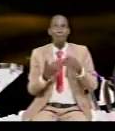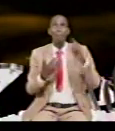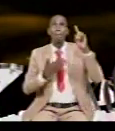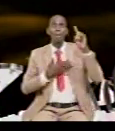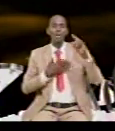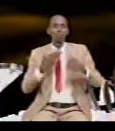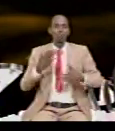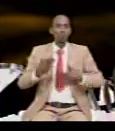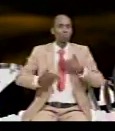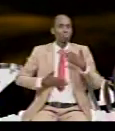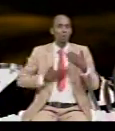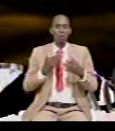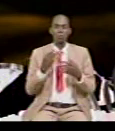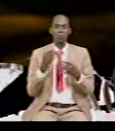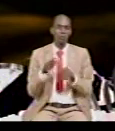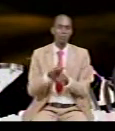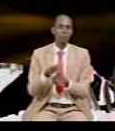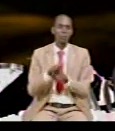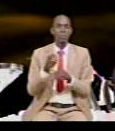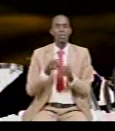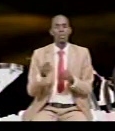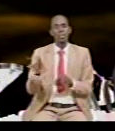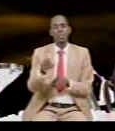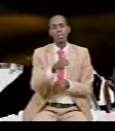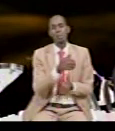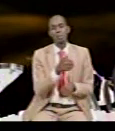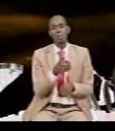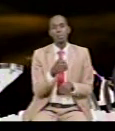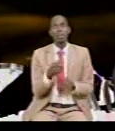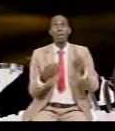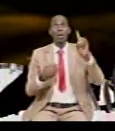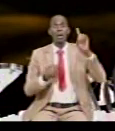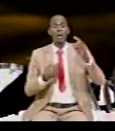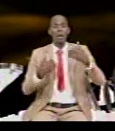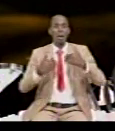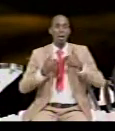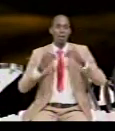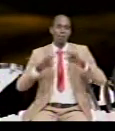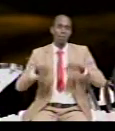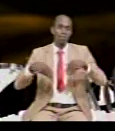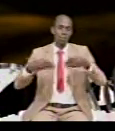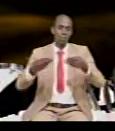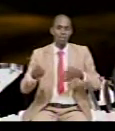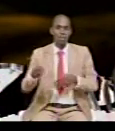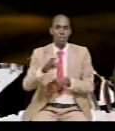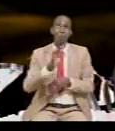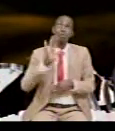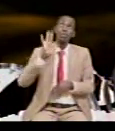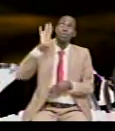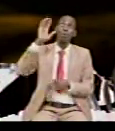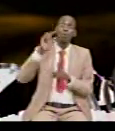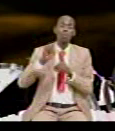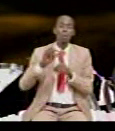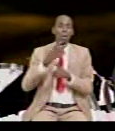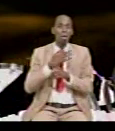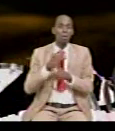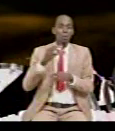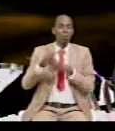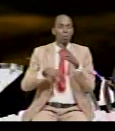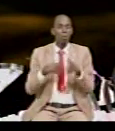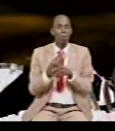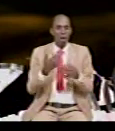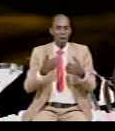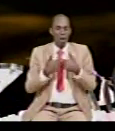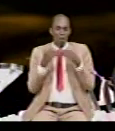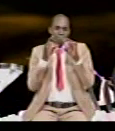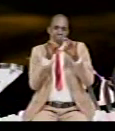themselves. I have given them thy word, and the world has hated them, because they are